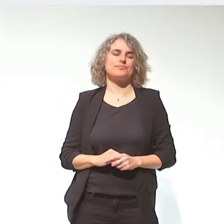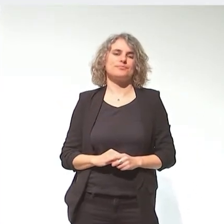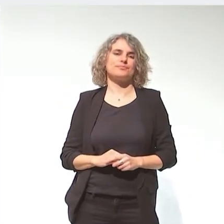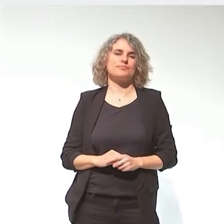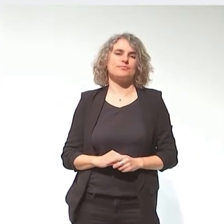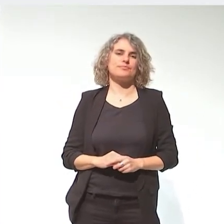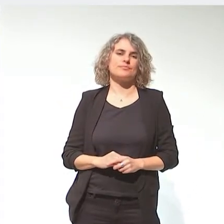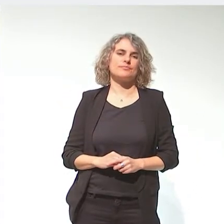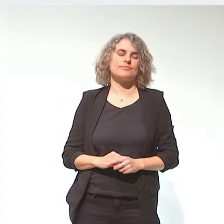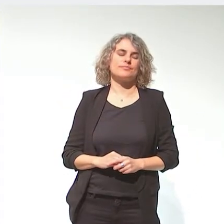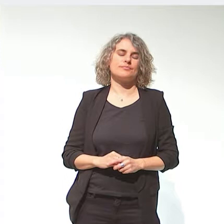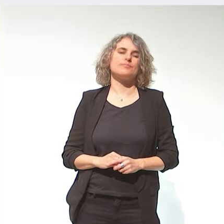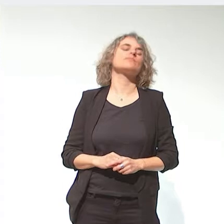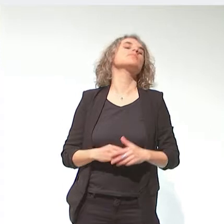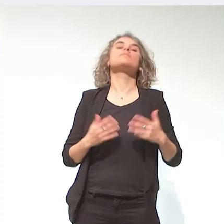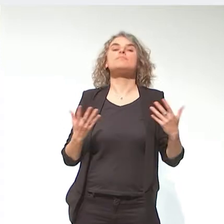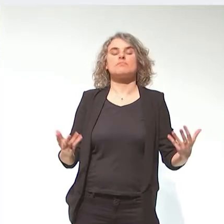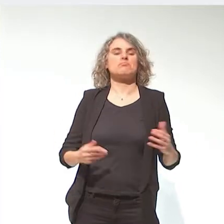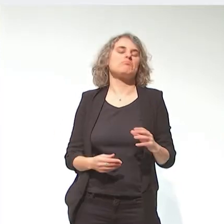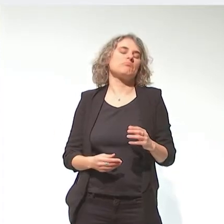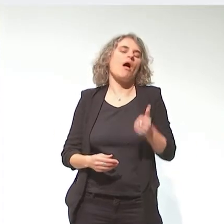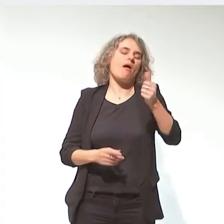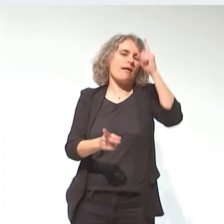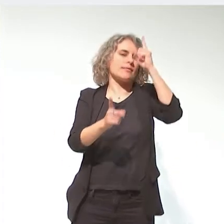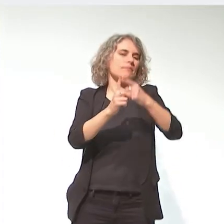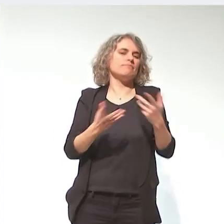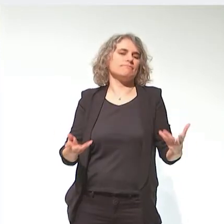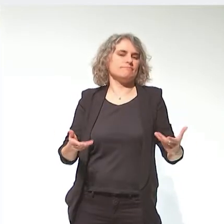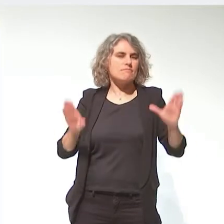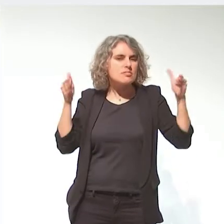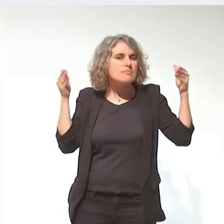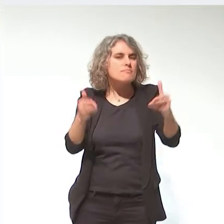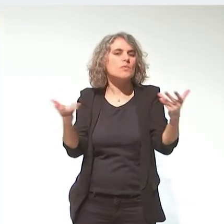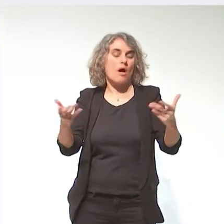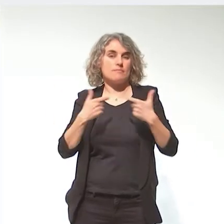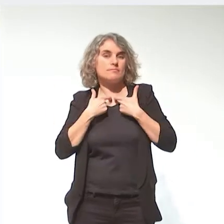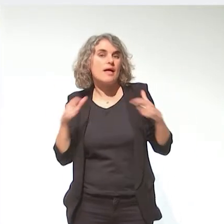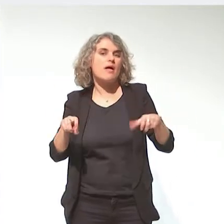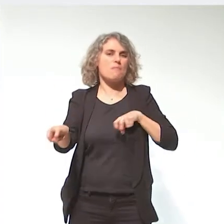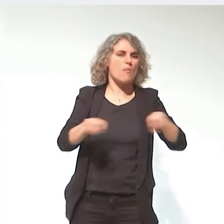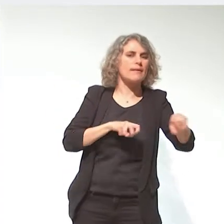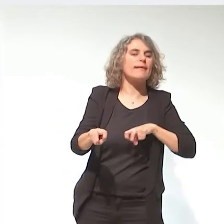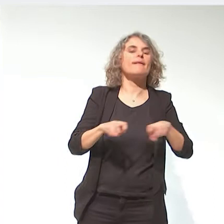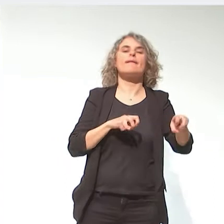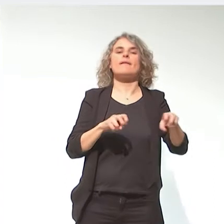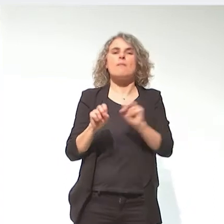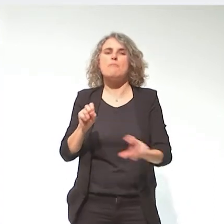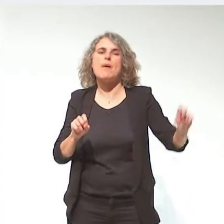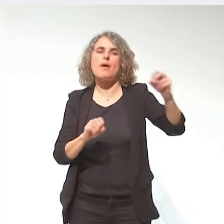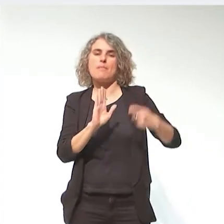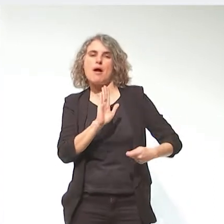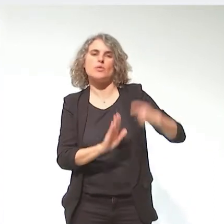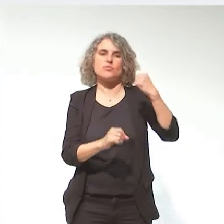of today's event: accessibility and mobility, education and employment. Today's